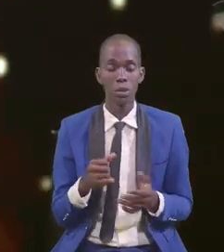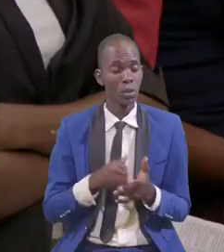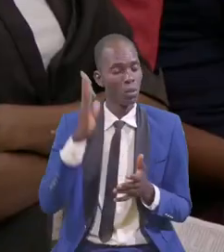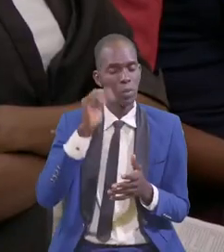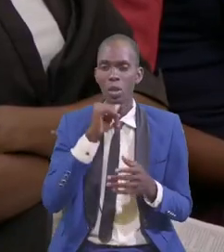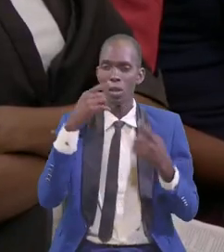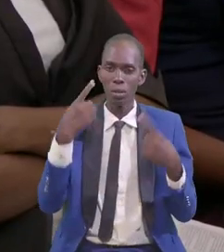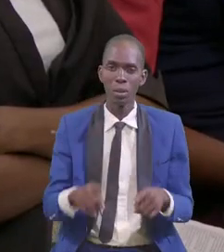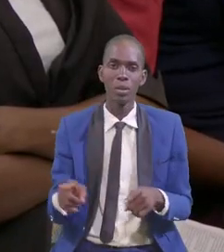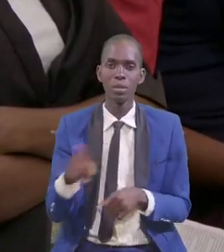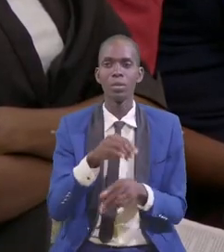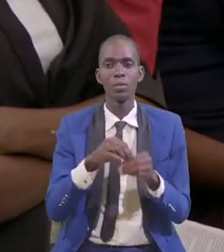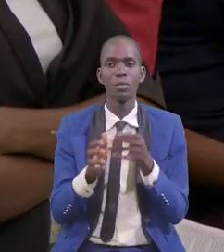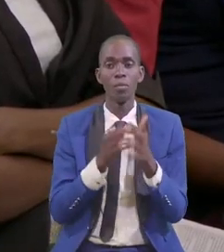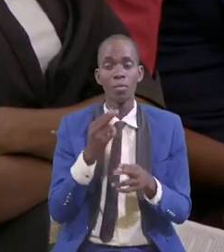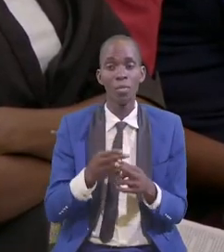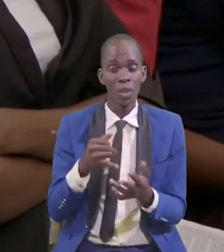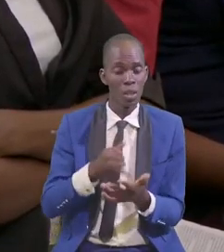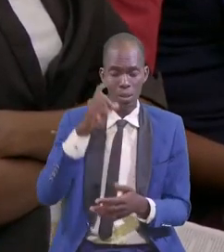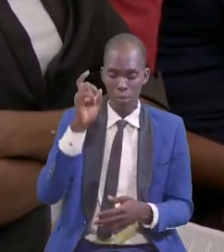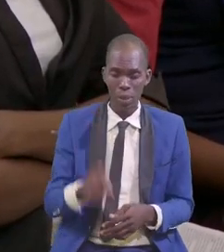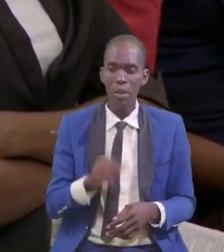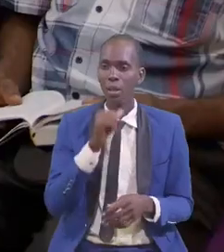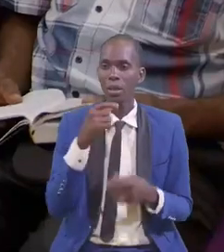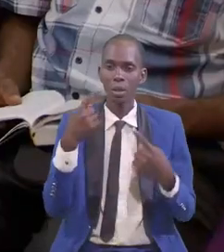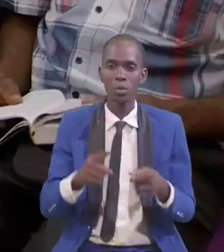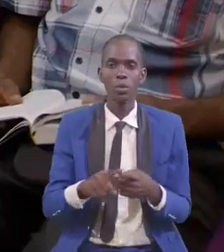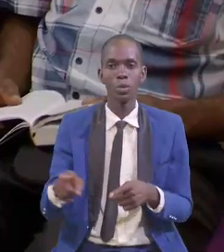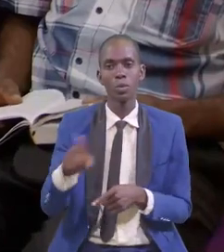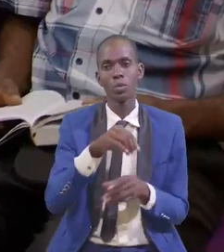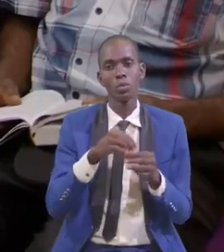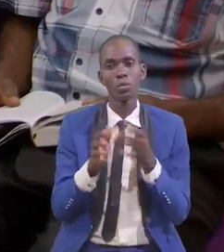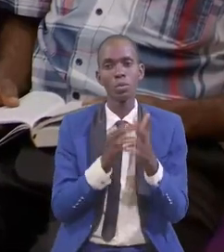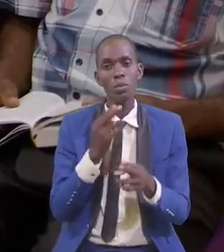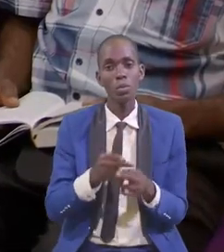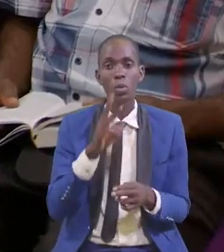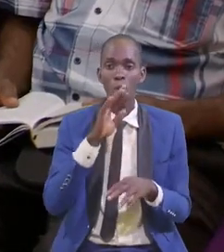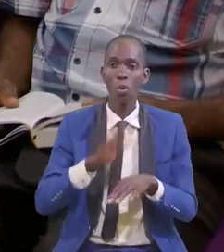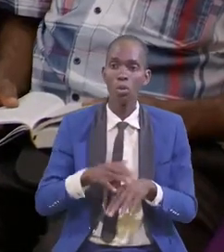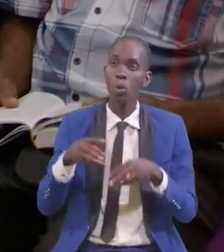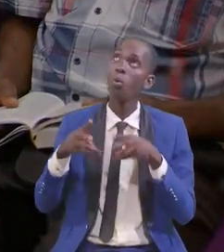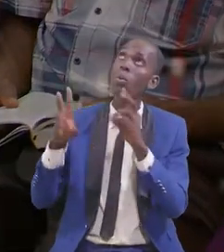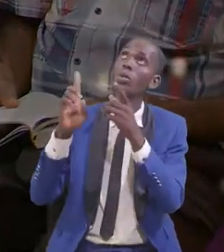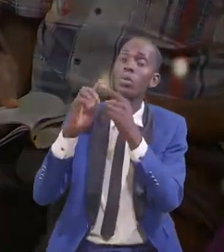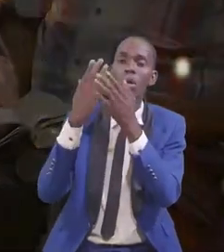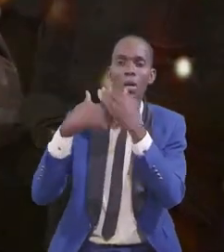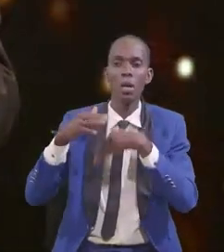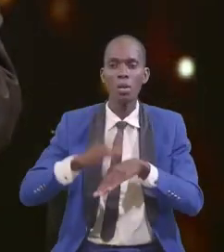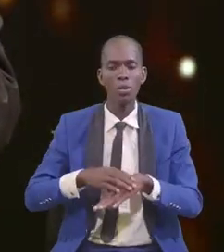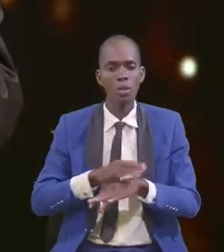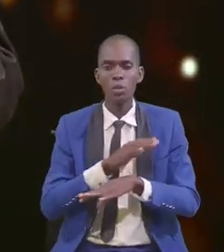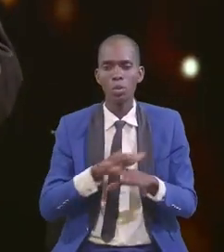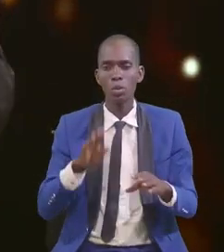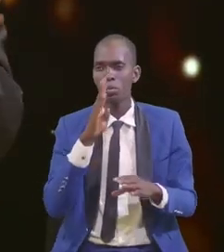you. It must not happen to you. You're on your way to heaven. Don't be